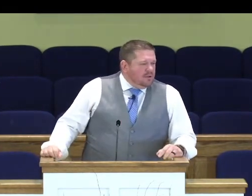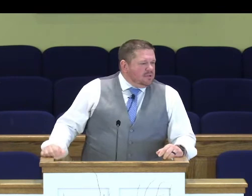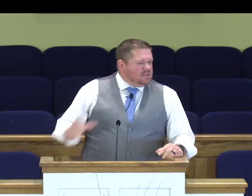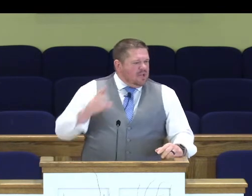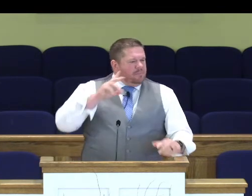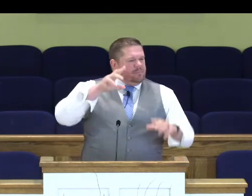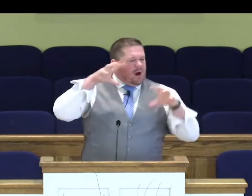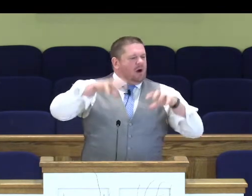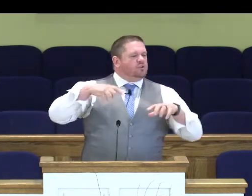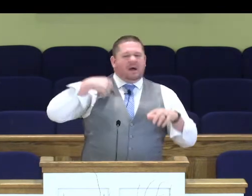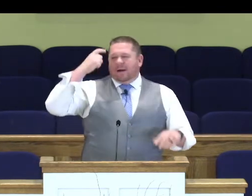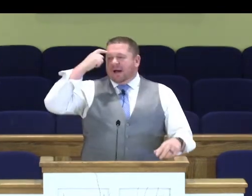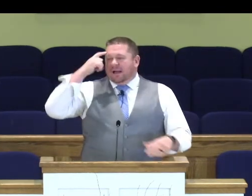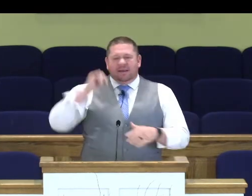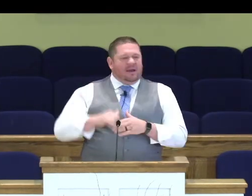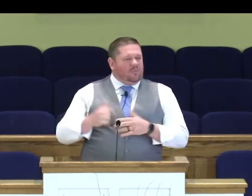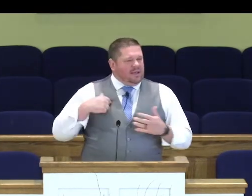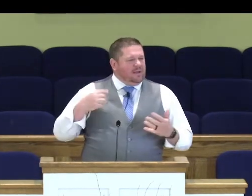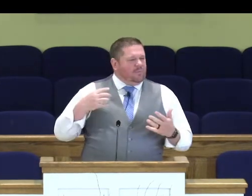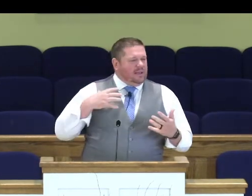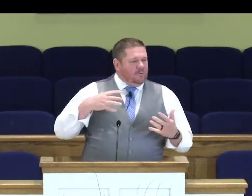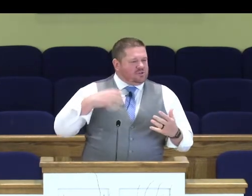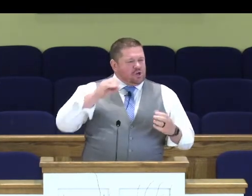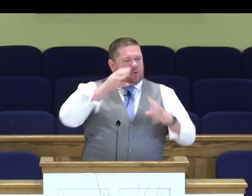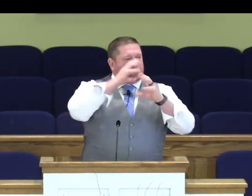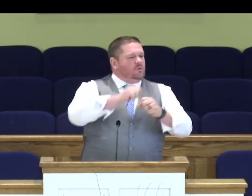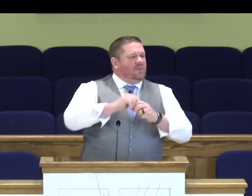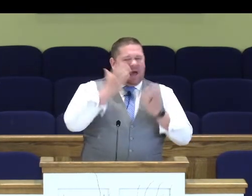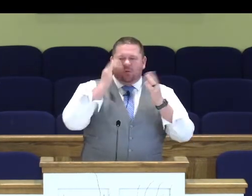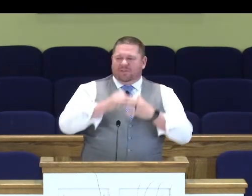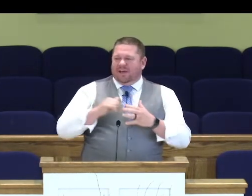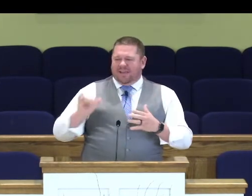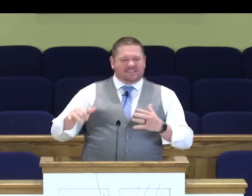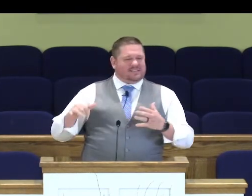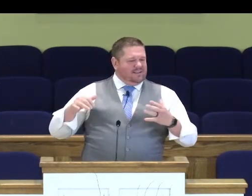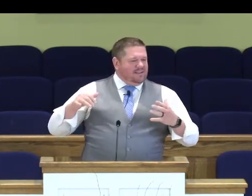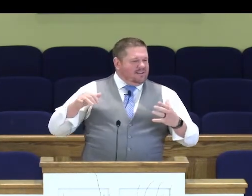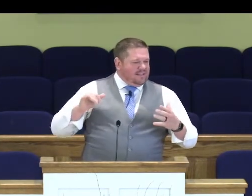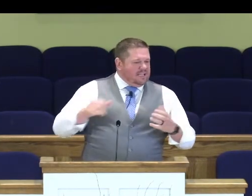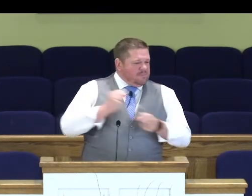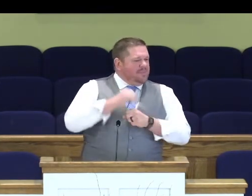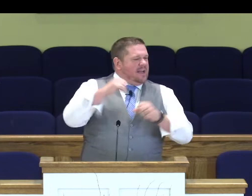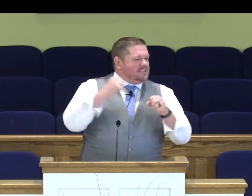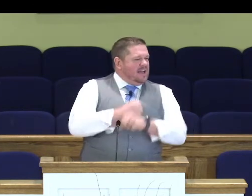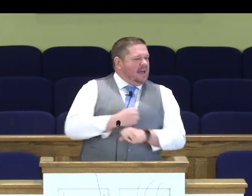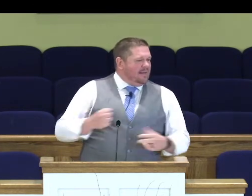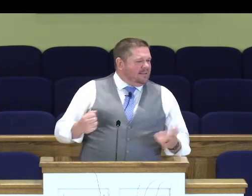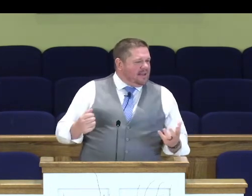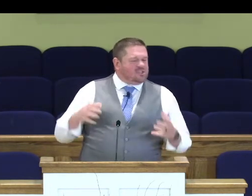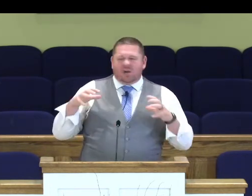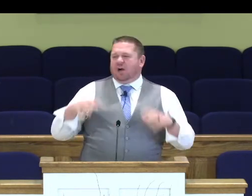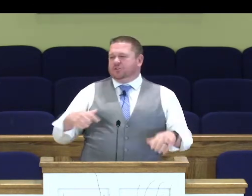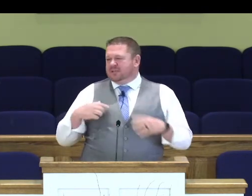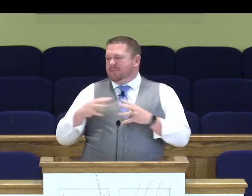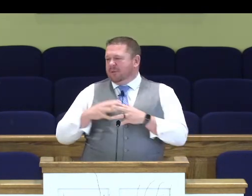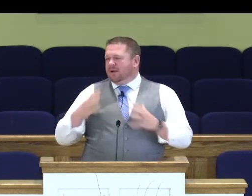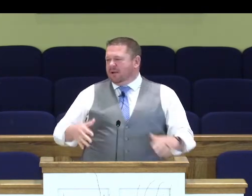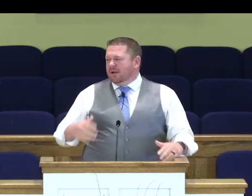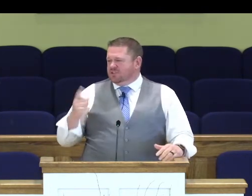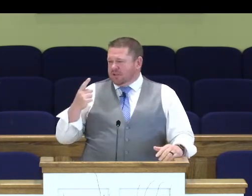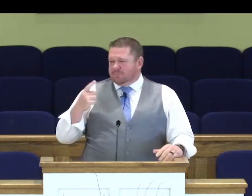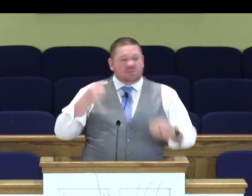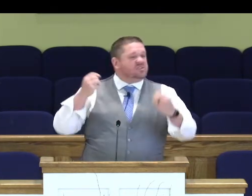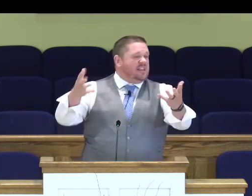It boggles my mind that we're so in tune with Halloween that that's It's made that stat. That shocks me as an